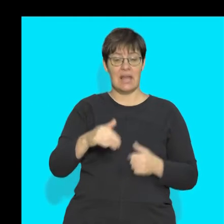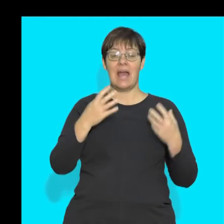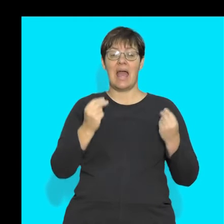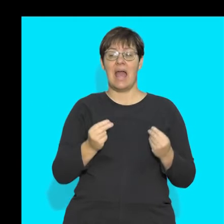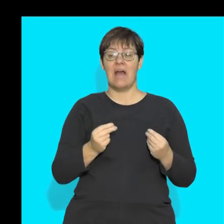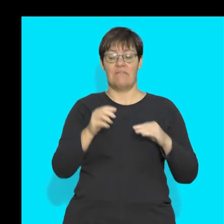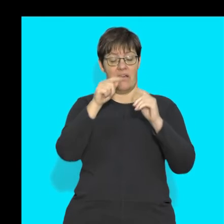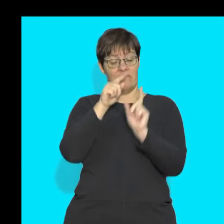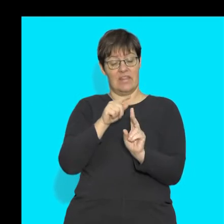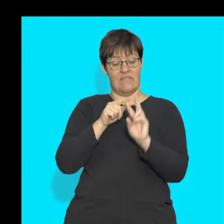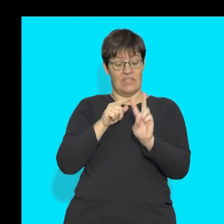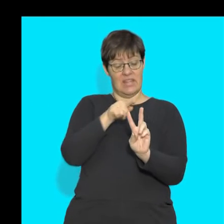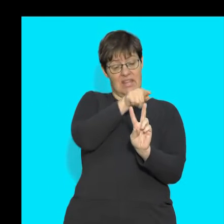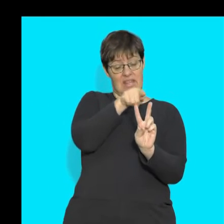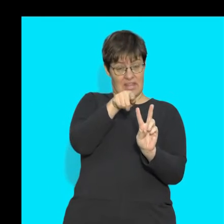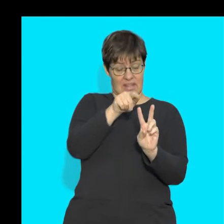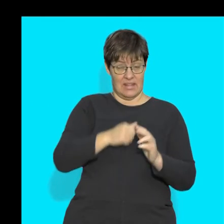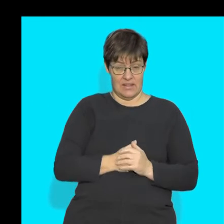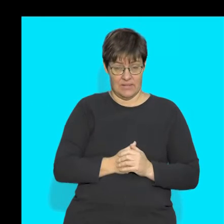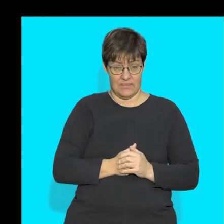the little line on top of the V,